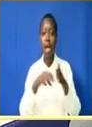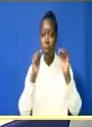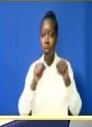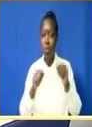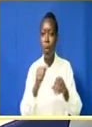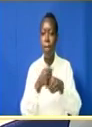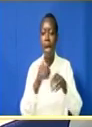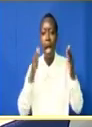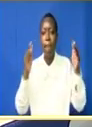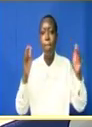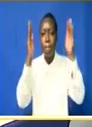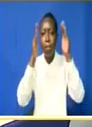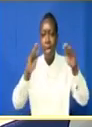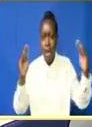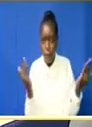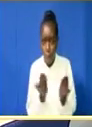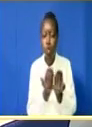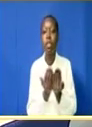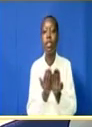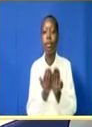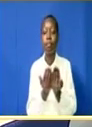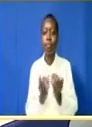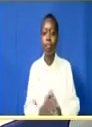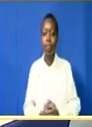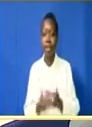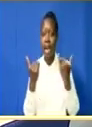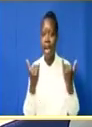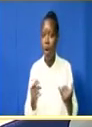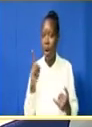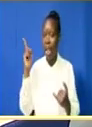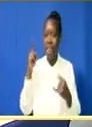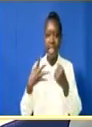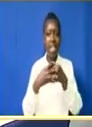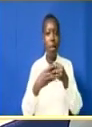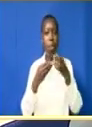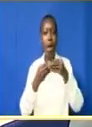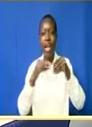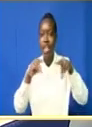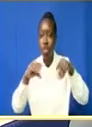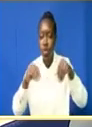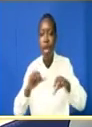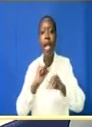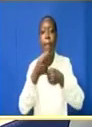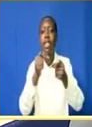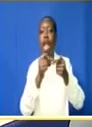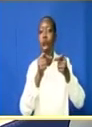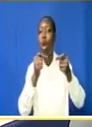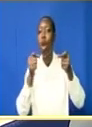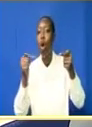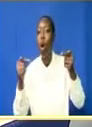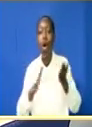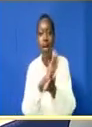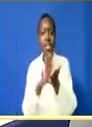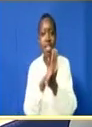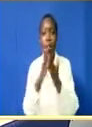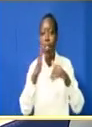when you talk about clay soil, it makes the longest ribbons. Okay. The keyword, longest. Okay.